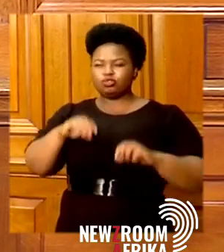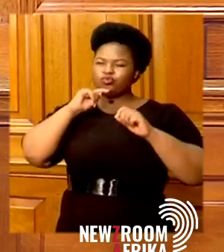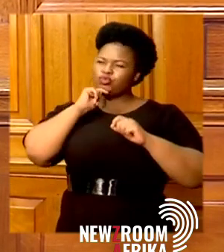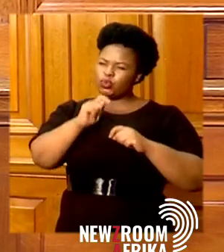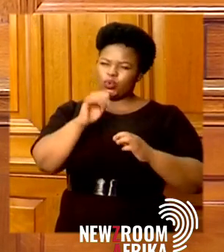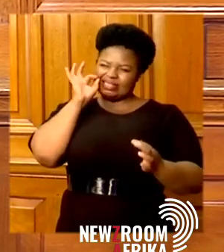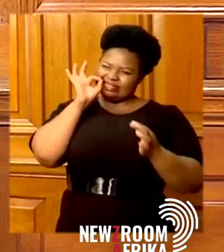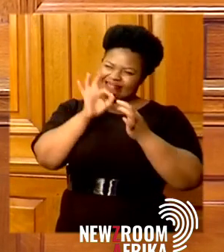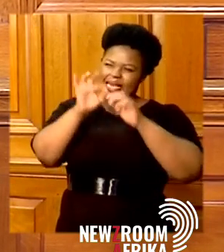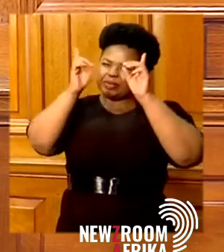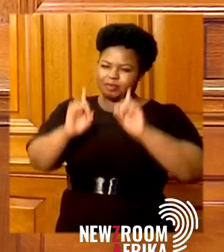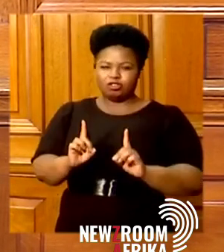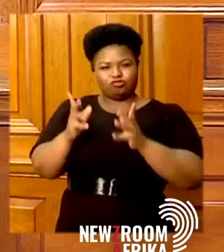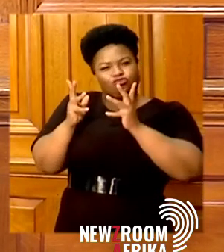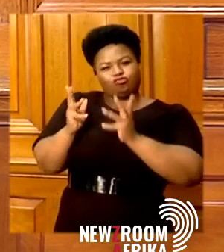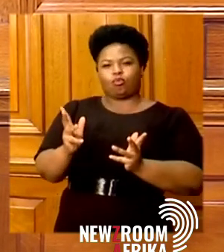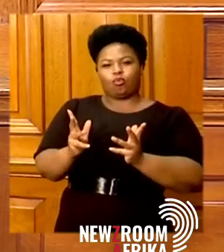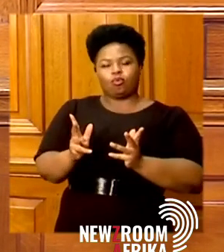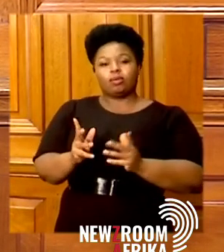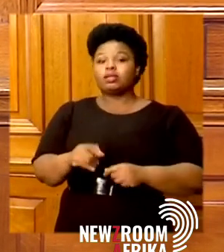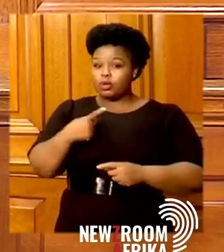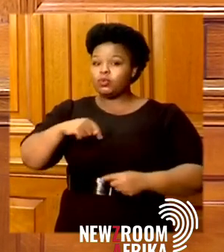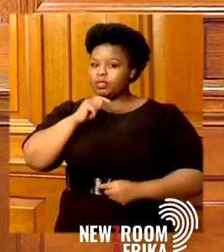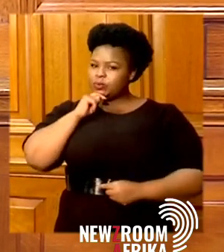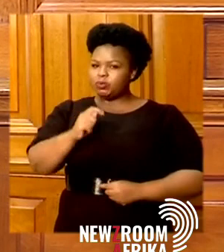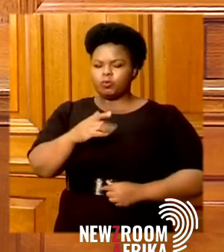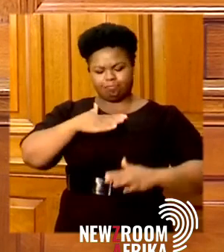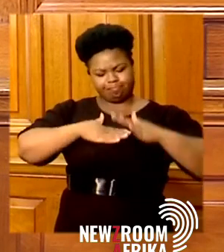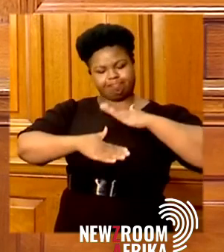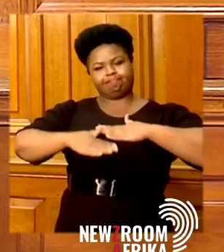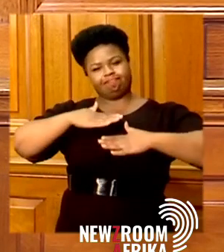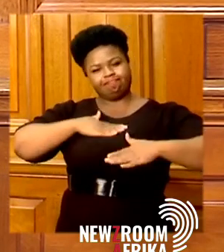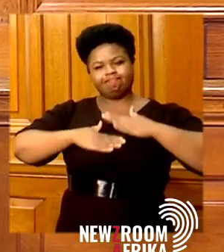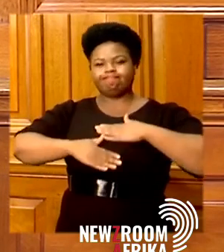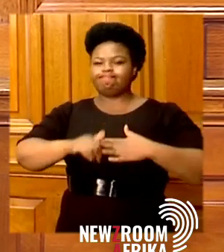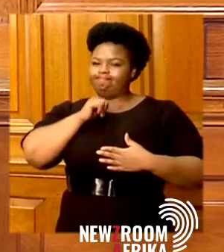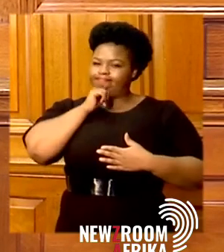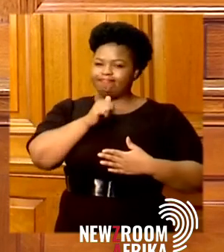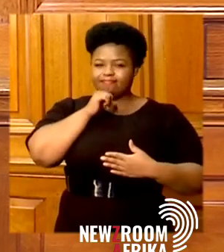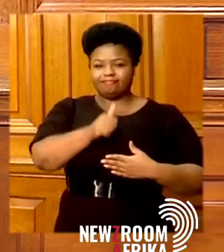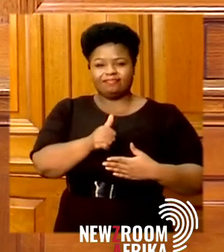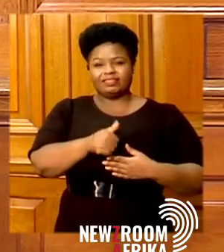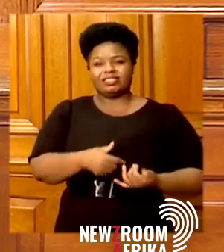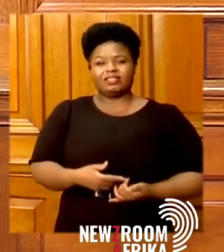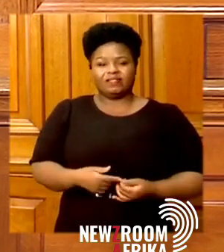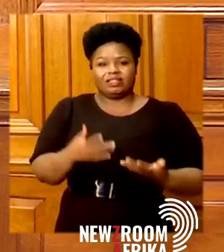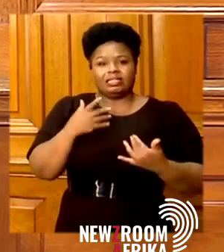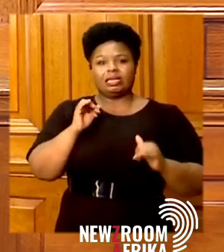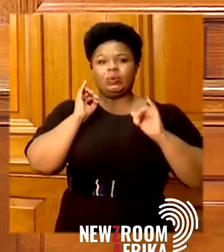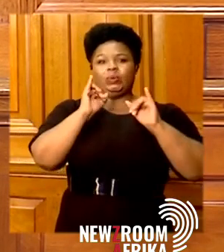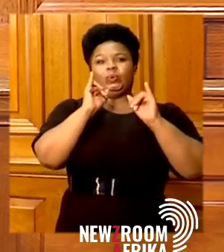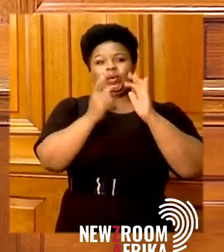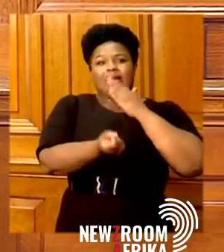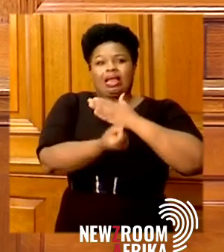has allowed us to remain steadfast in the face of an unprecedented threat.